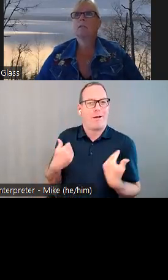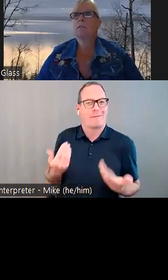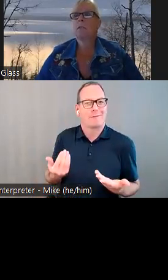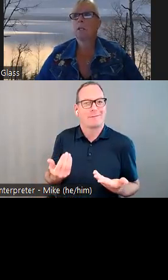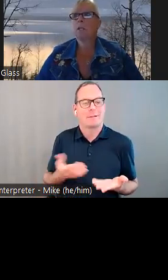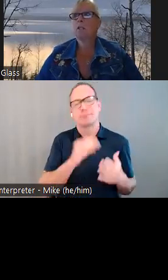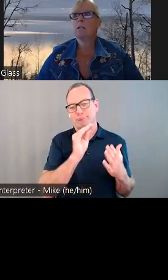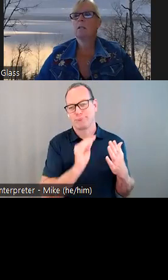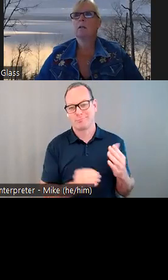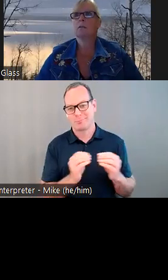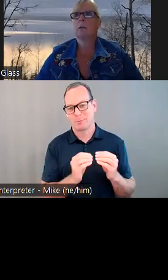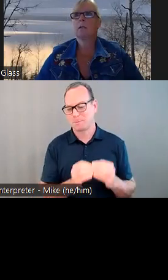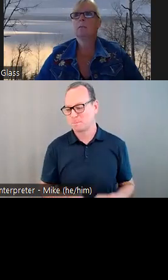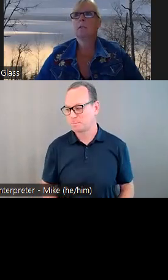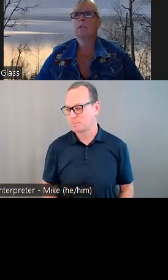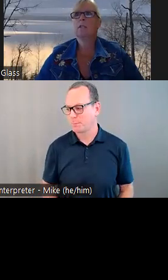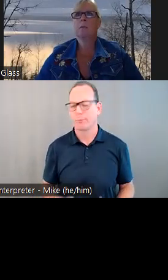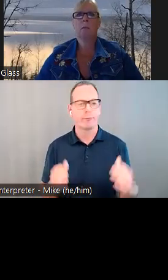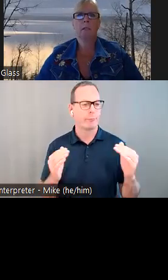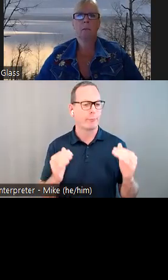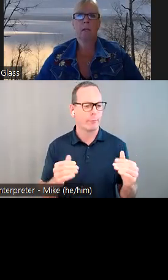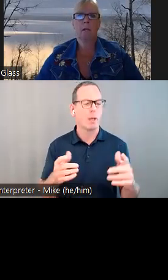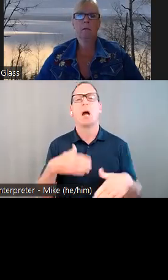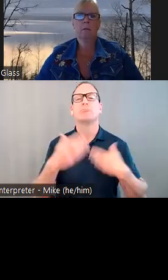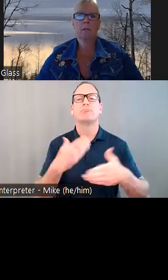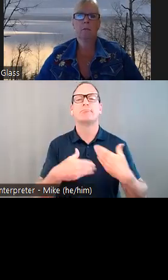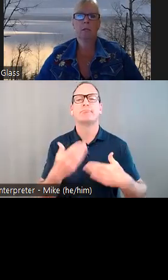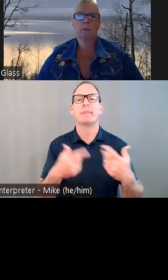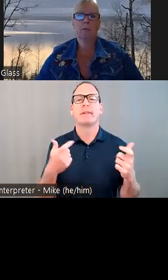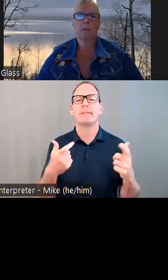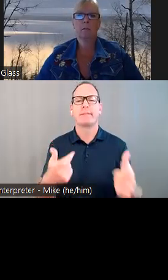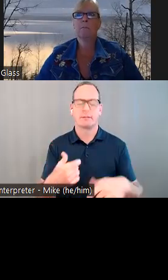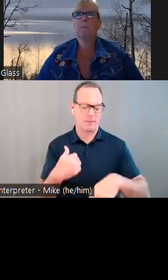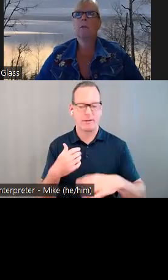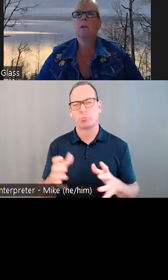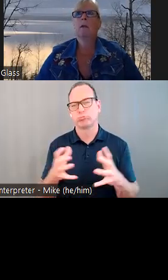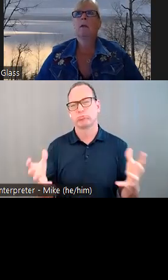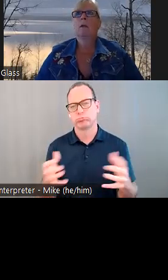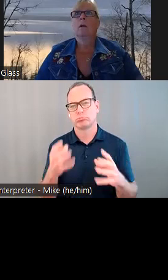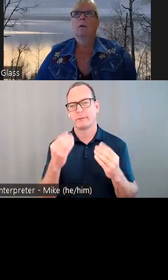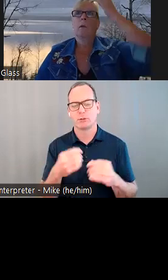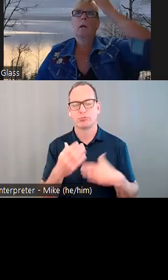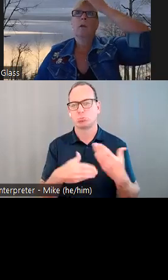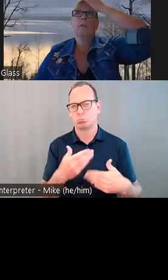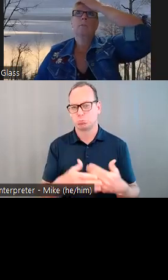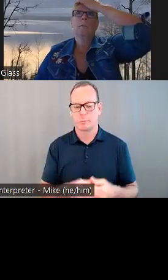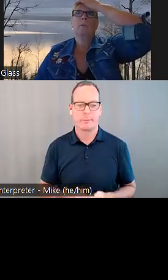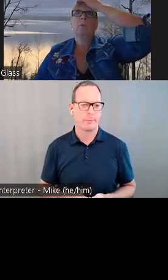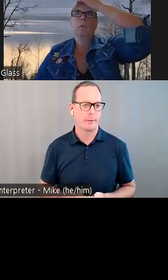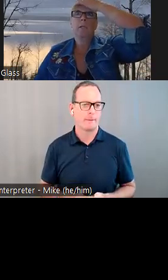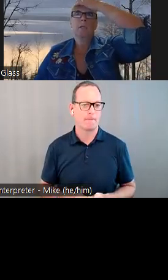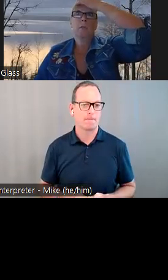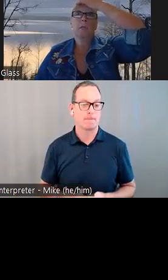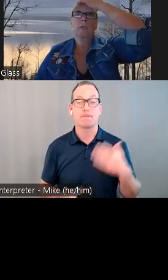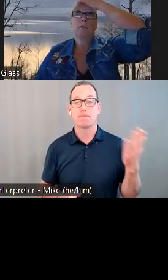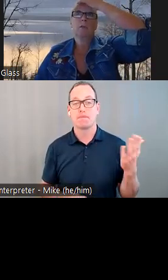Highest level of education, that's in there as well. I'm going to just speed up a little bit here to make sure we get through everything. We have